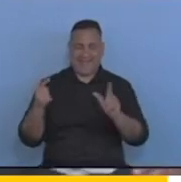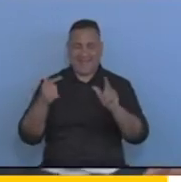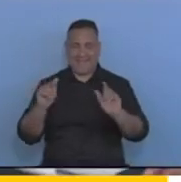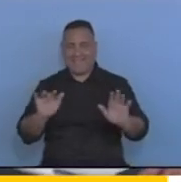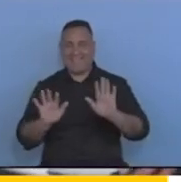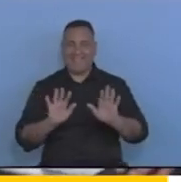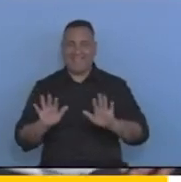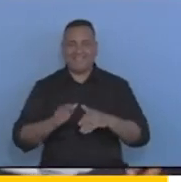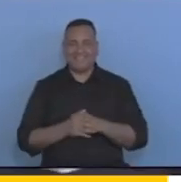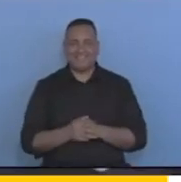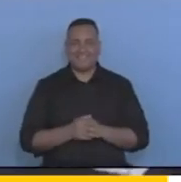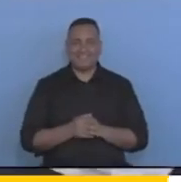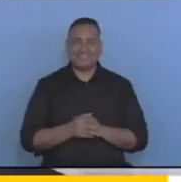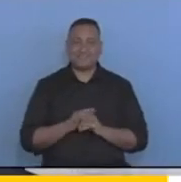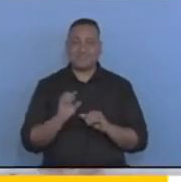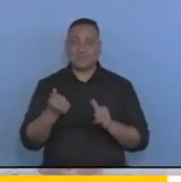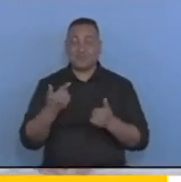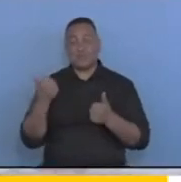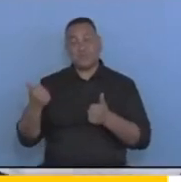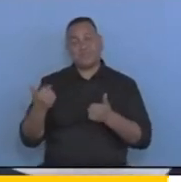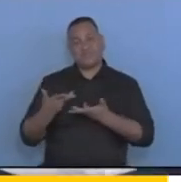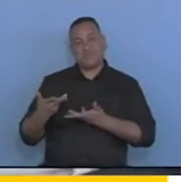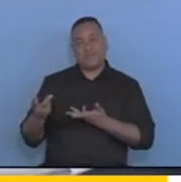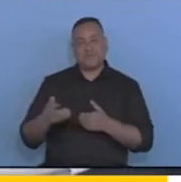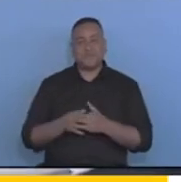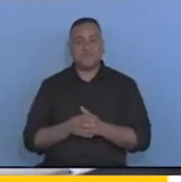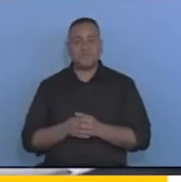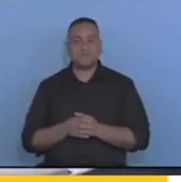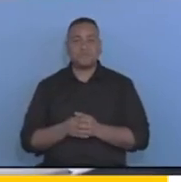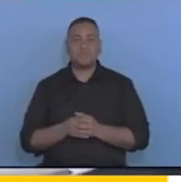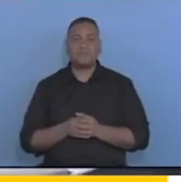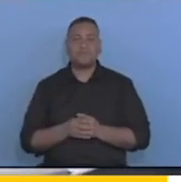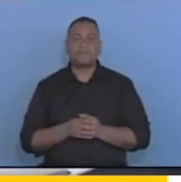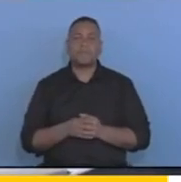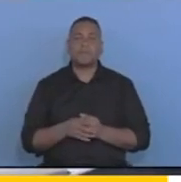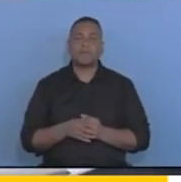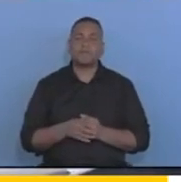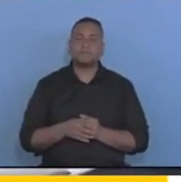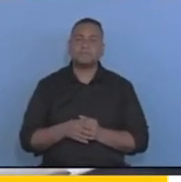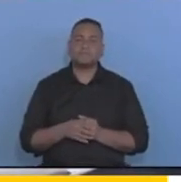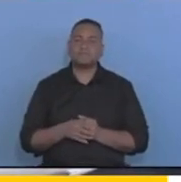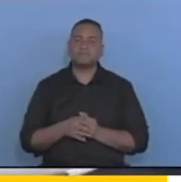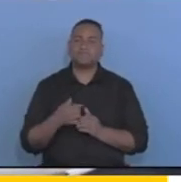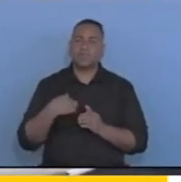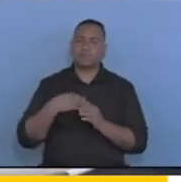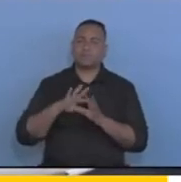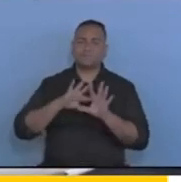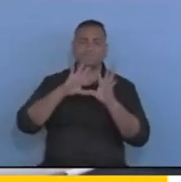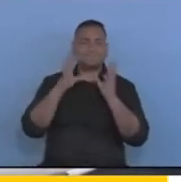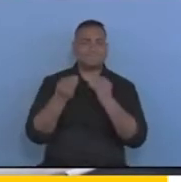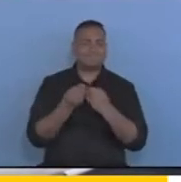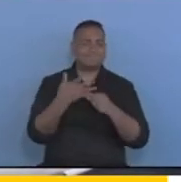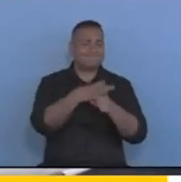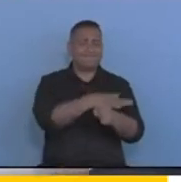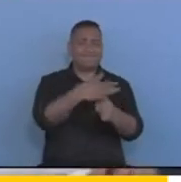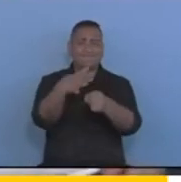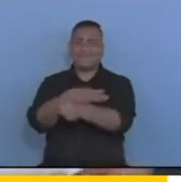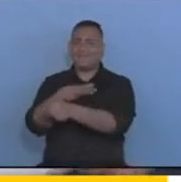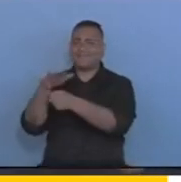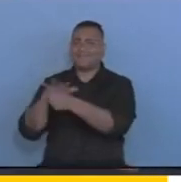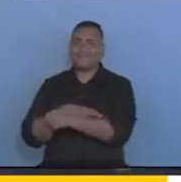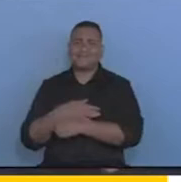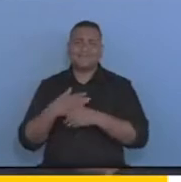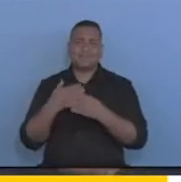Absolutely brilliant to talk to you as well, because we've been covering so much now today. What is it that you do here exactly?